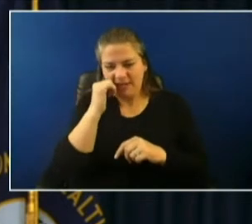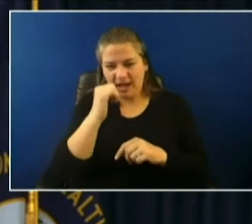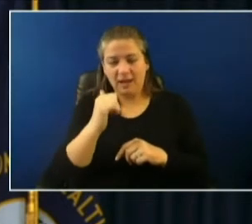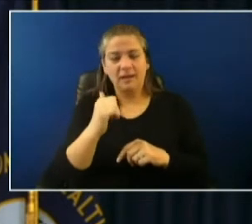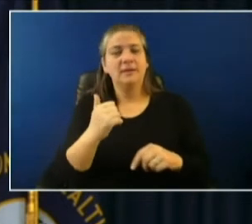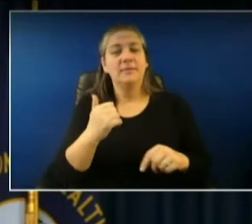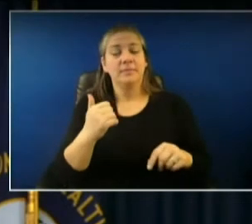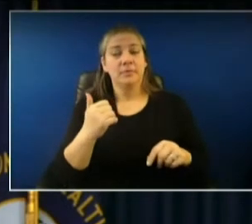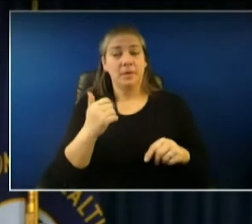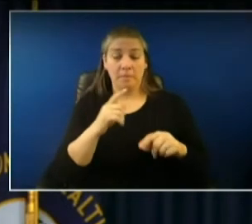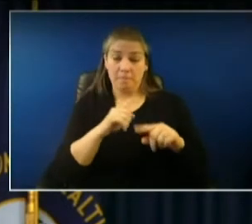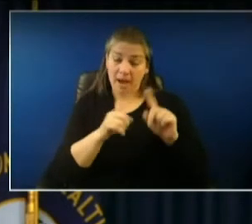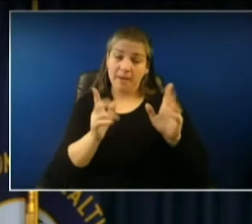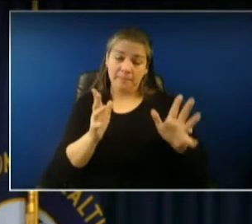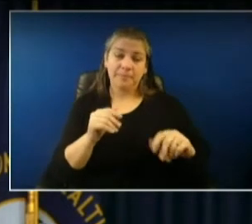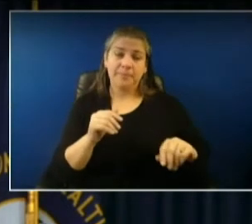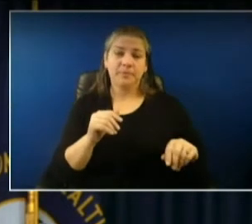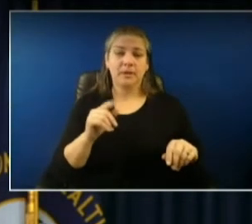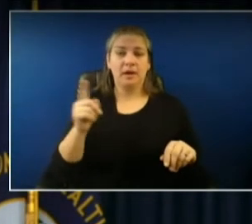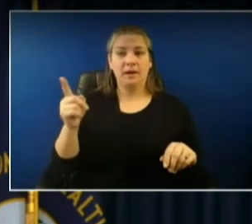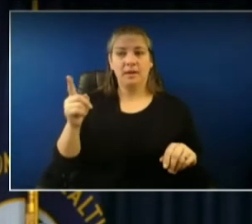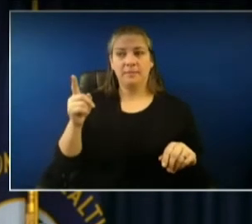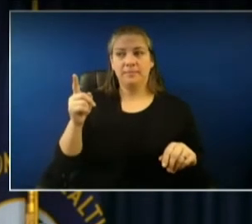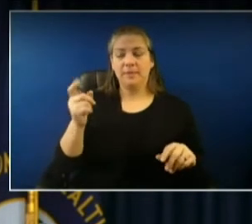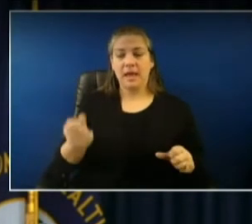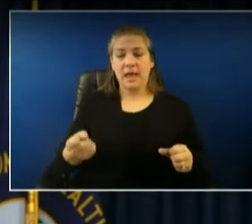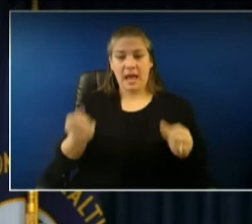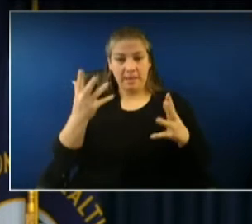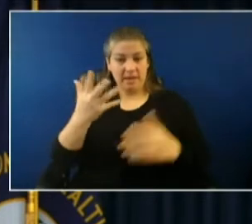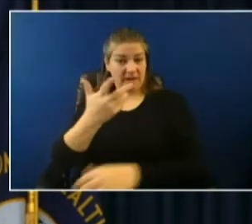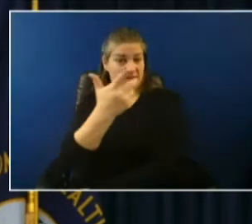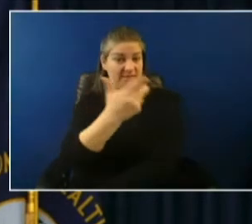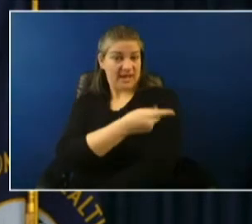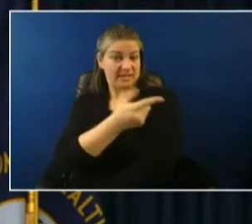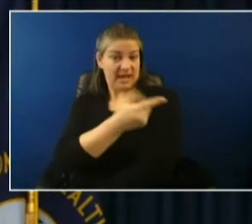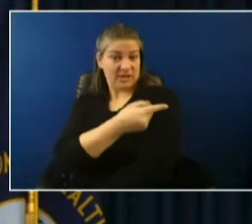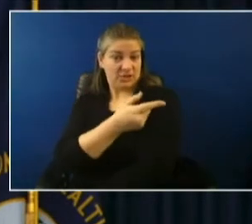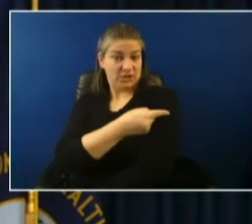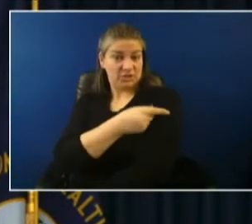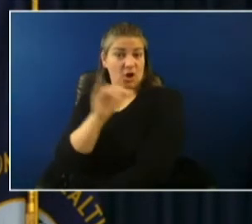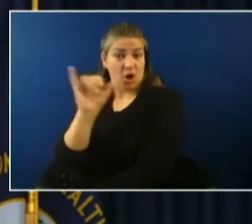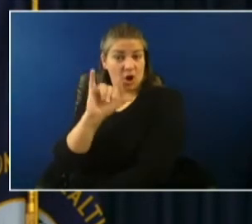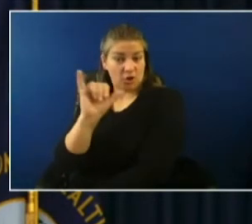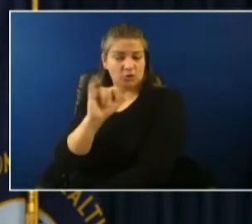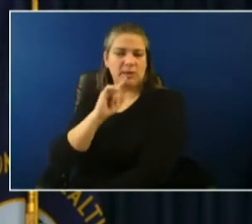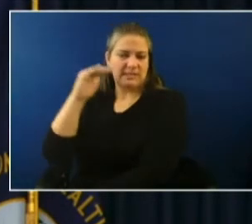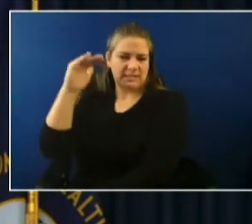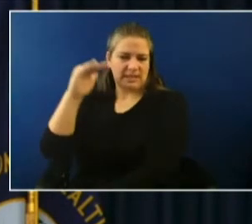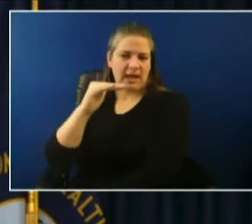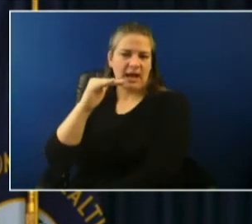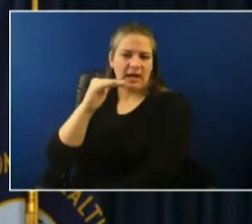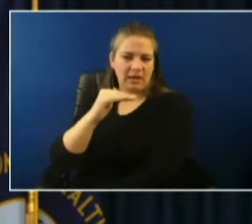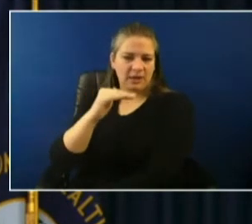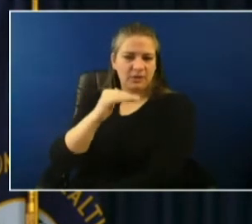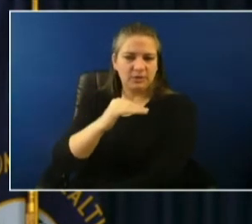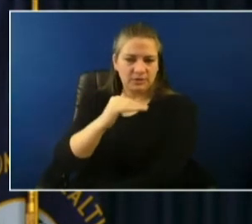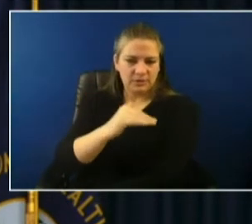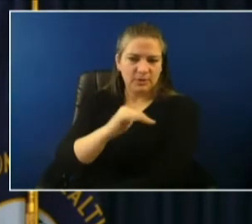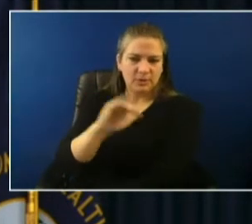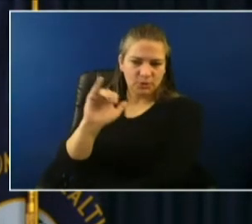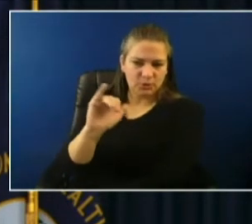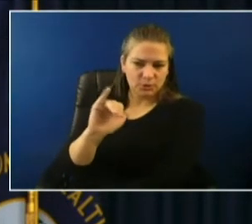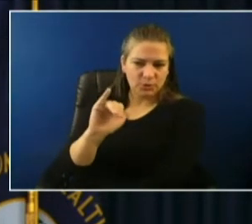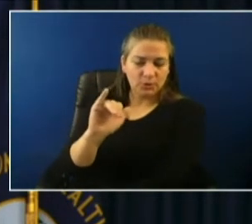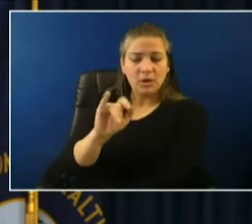flip side, the pace of vaccinations is also declining. But when you look at all those